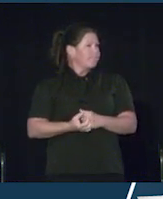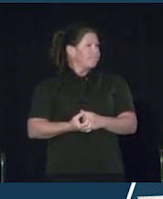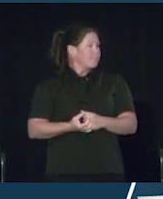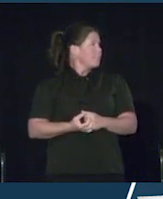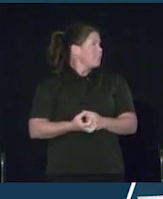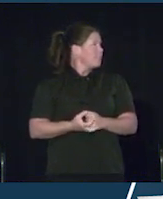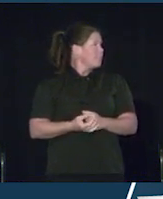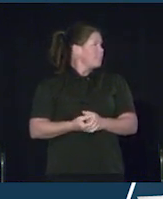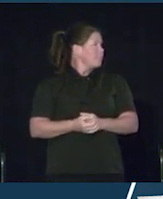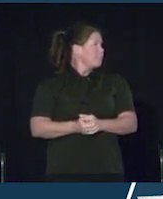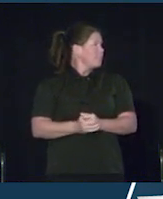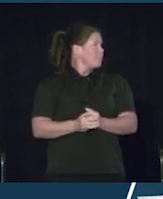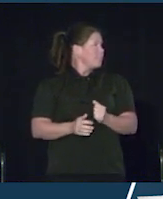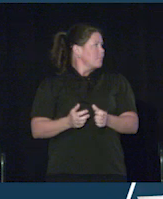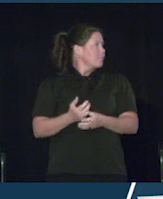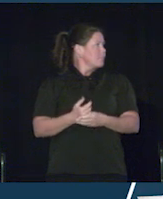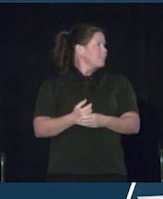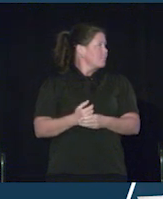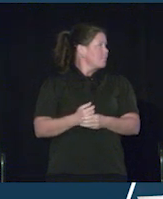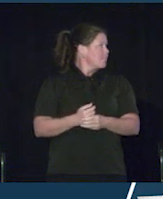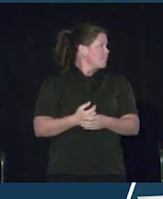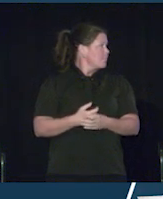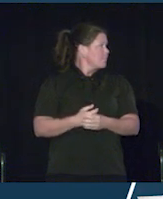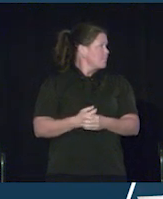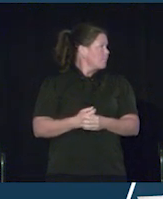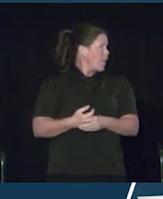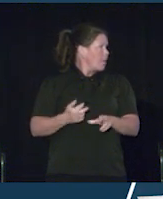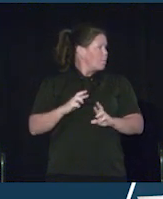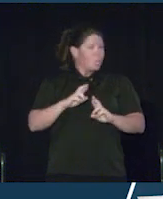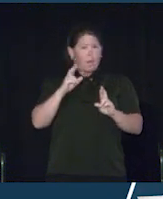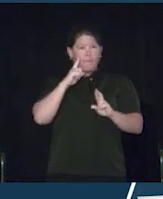Okay, we're ready for the next slide.